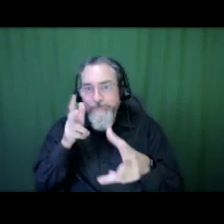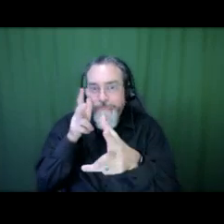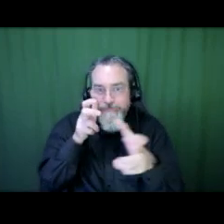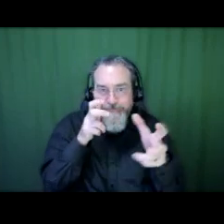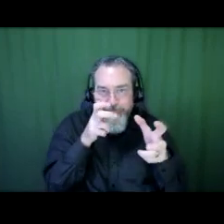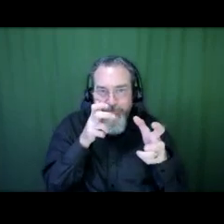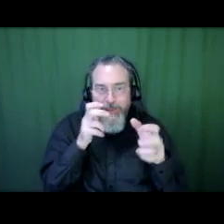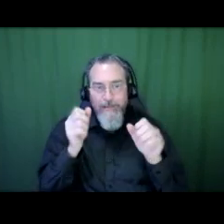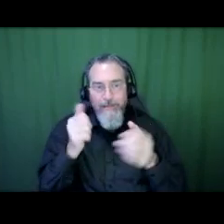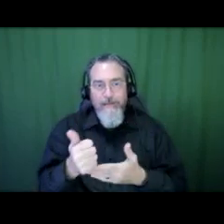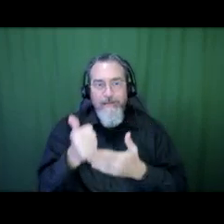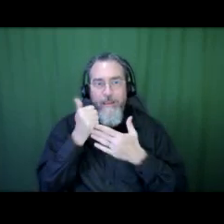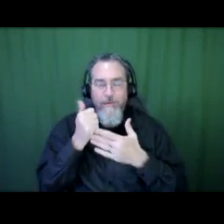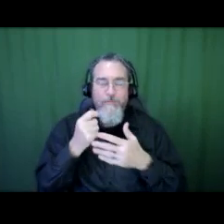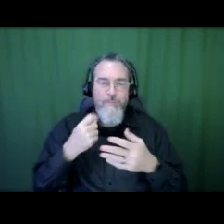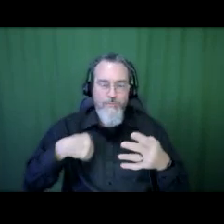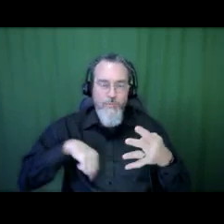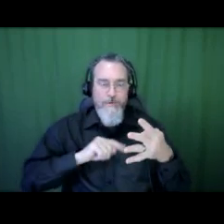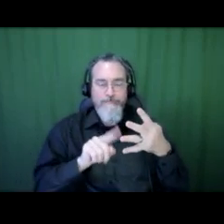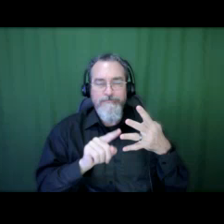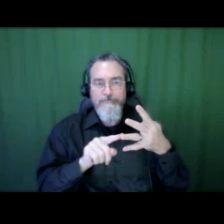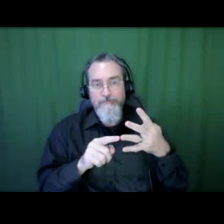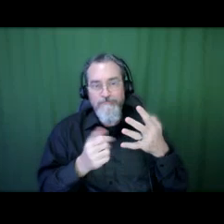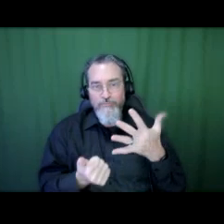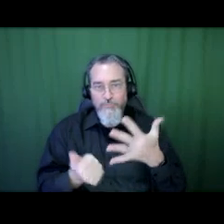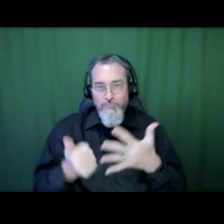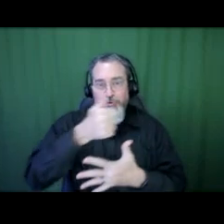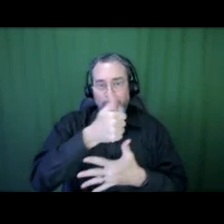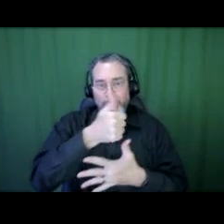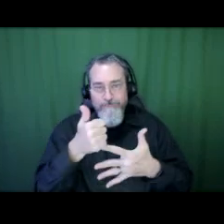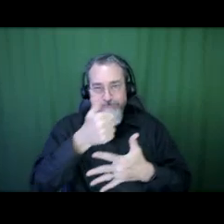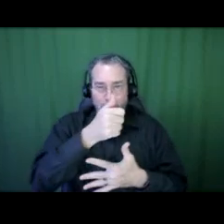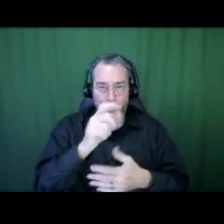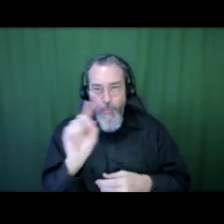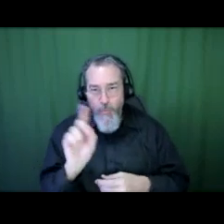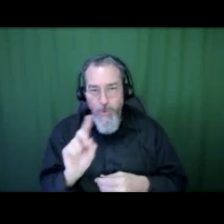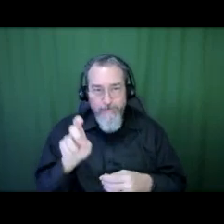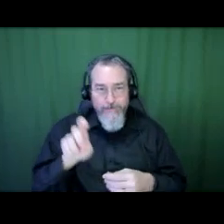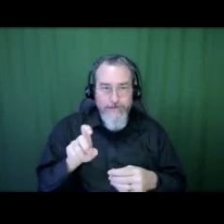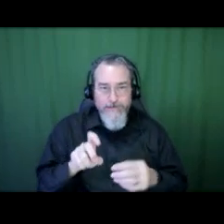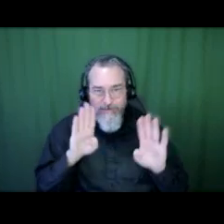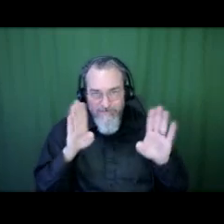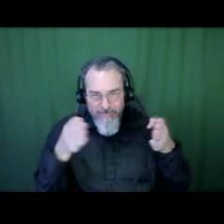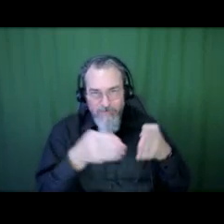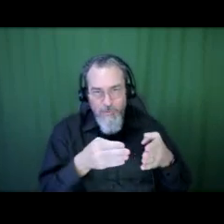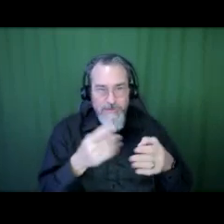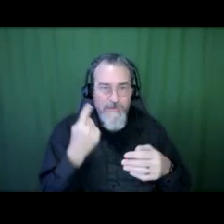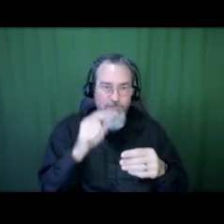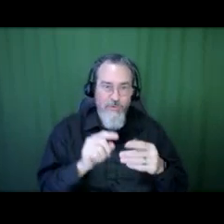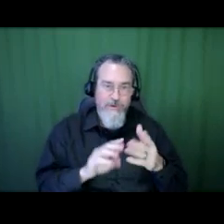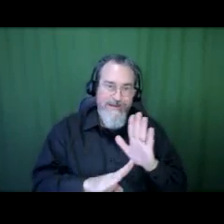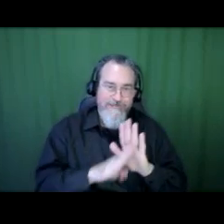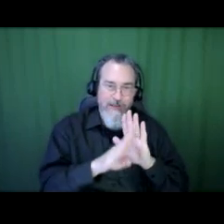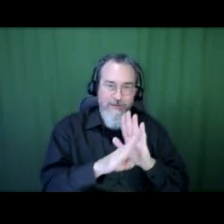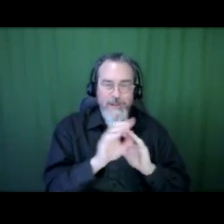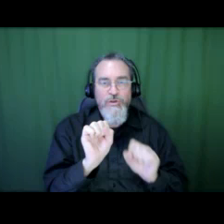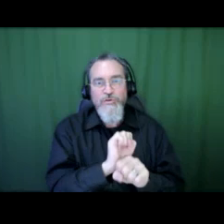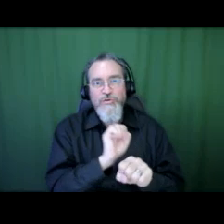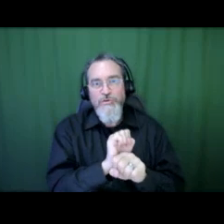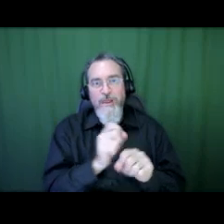prioritize which sectors and industries identified in the needs assessment should be chosen for the development of training and job placement services. And this is super important for us